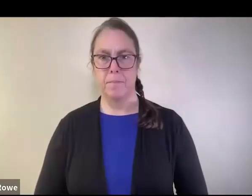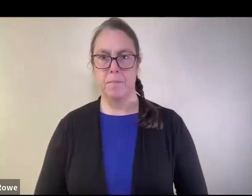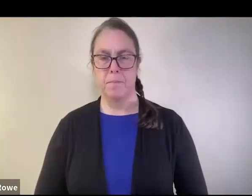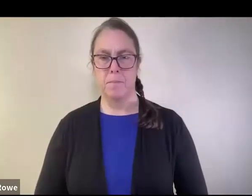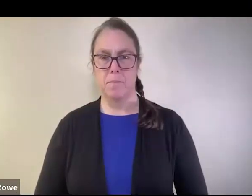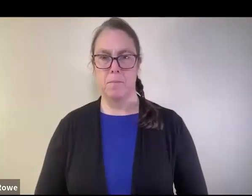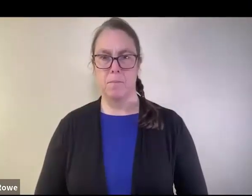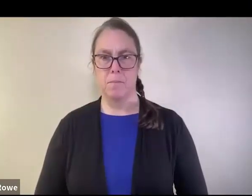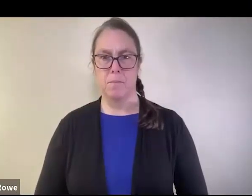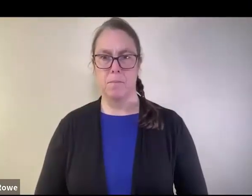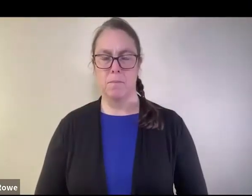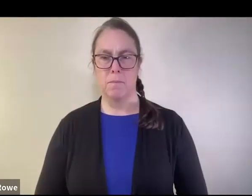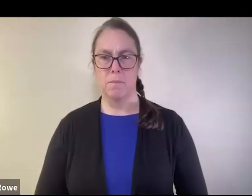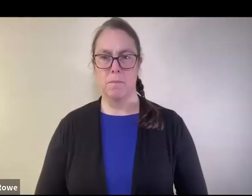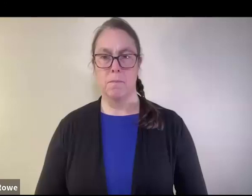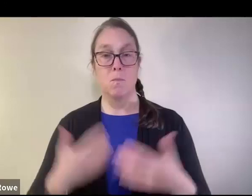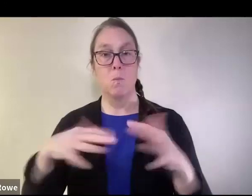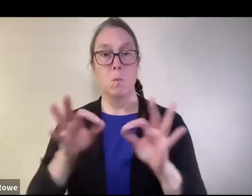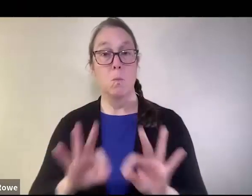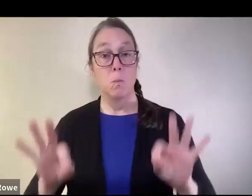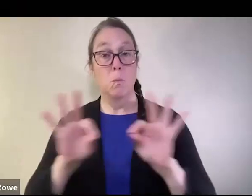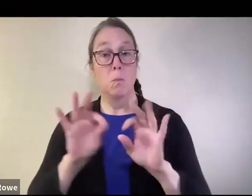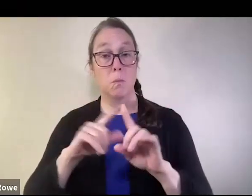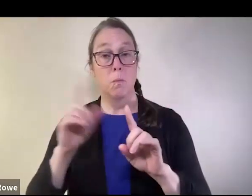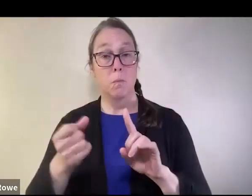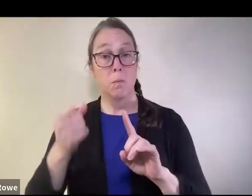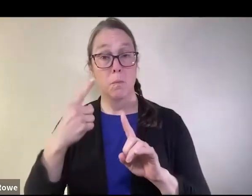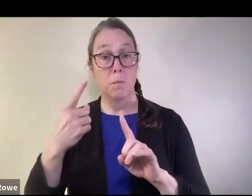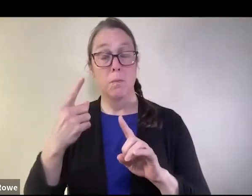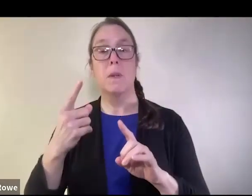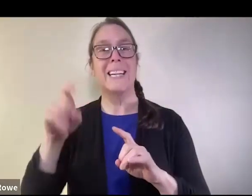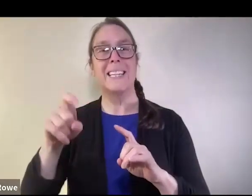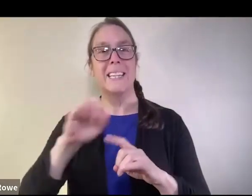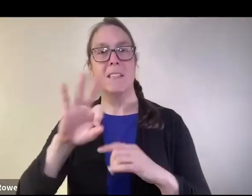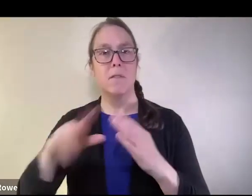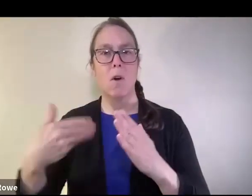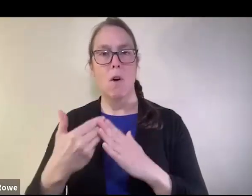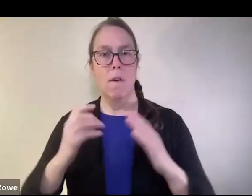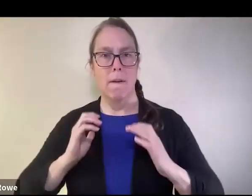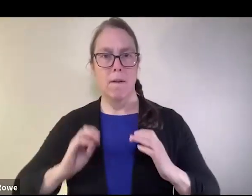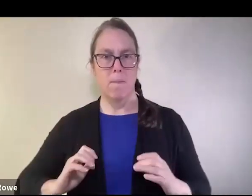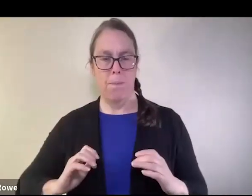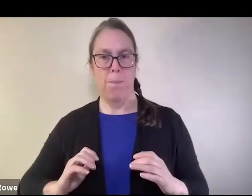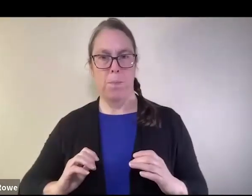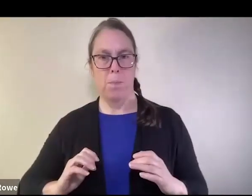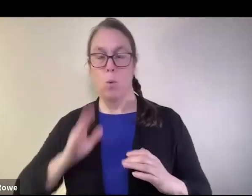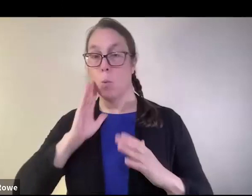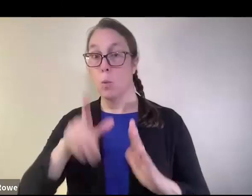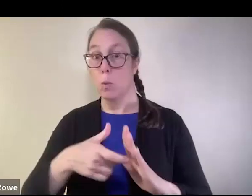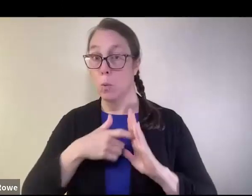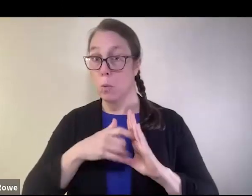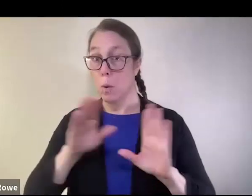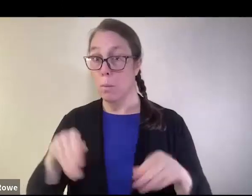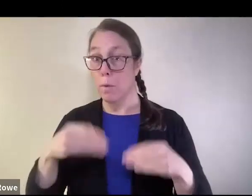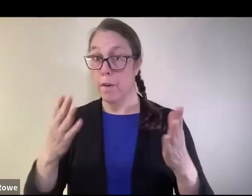It is important to understand the needs of all clients, and it requires the provider